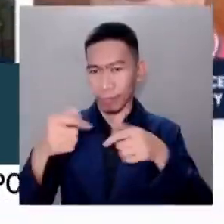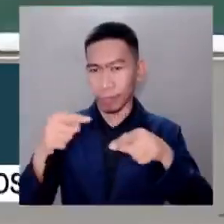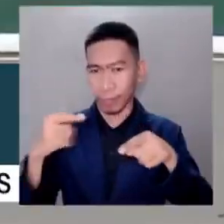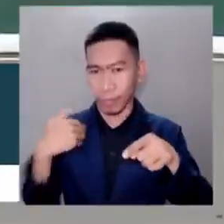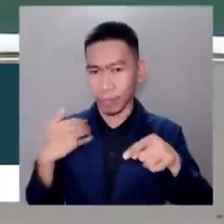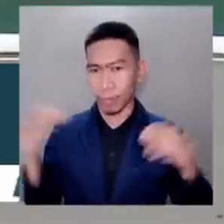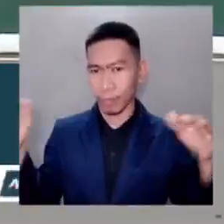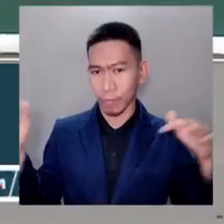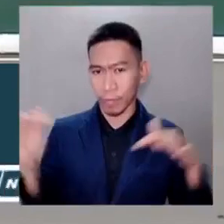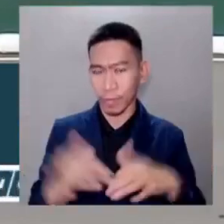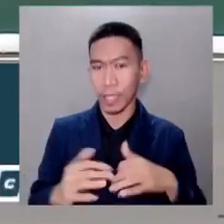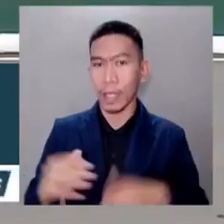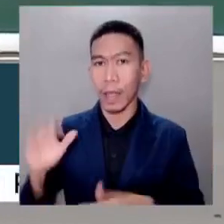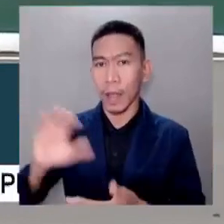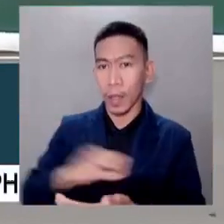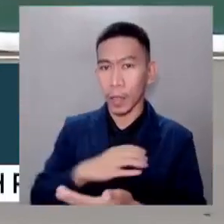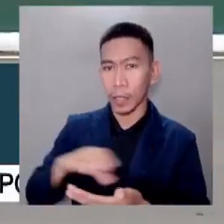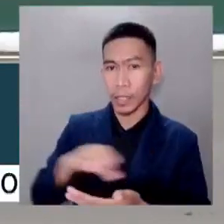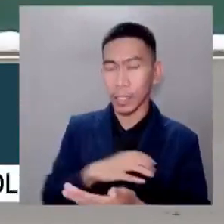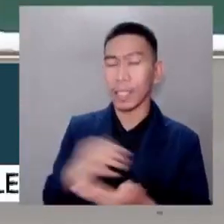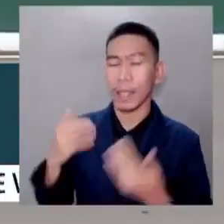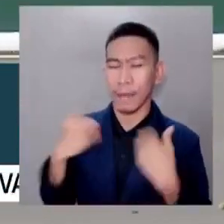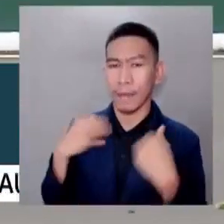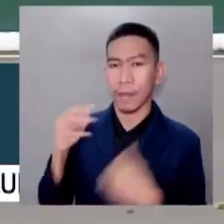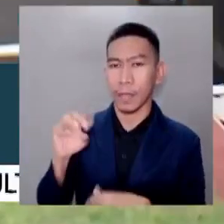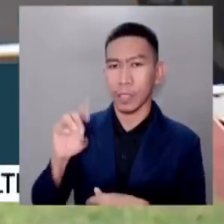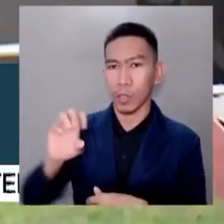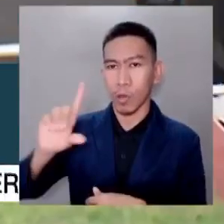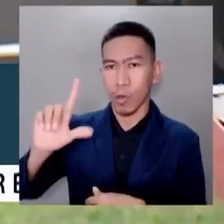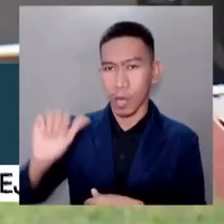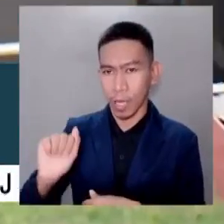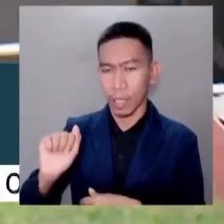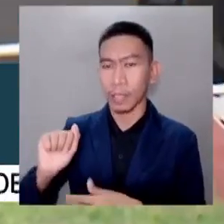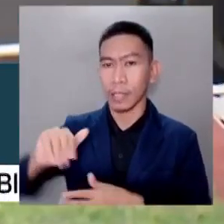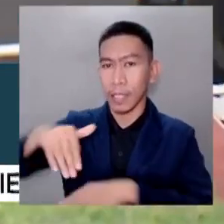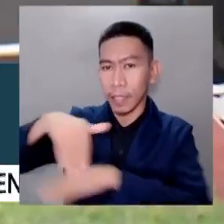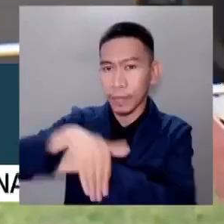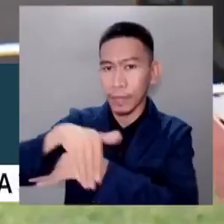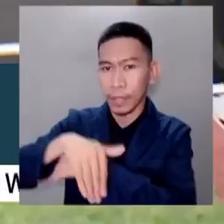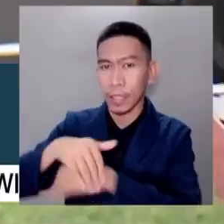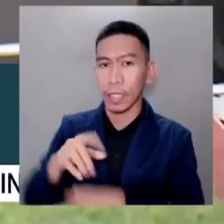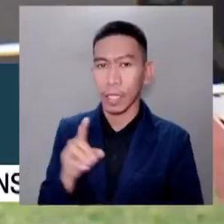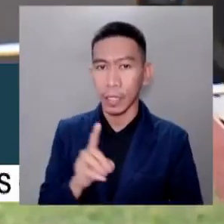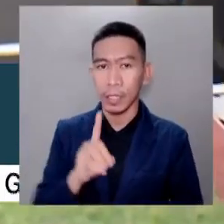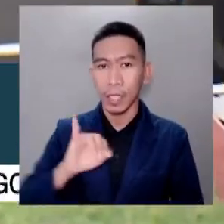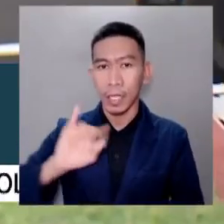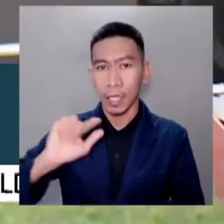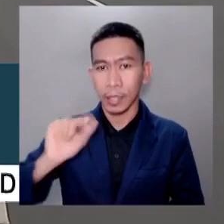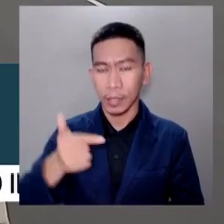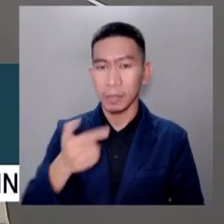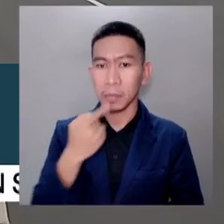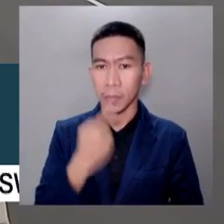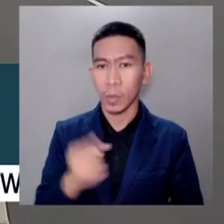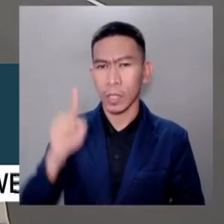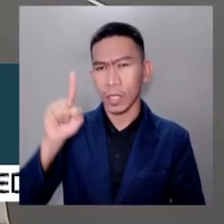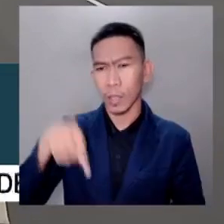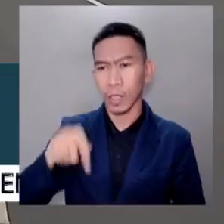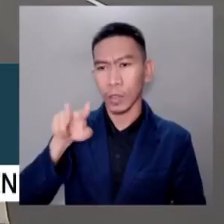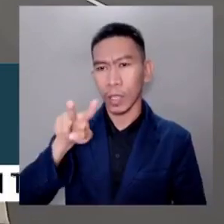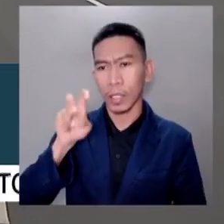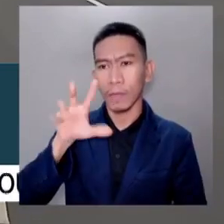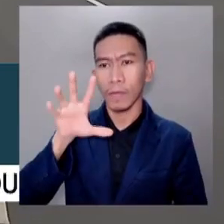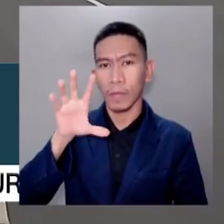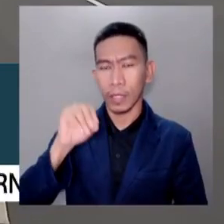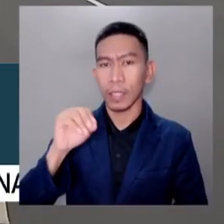evening. According to the Department of Interior and Local Government, around 1,250 guests are expected at